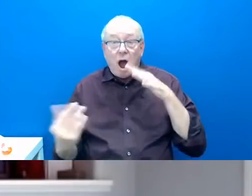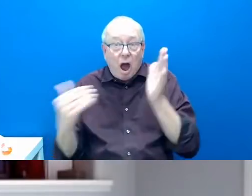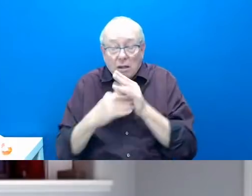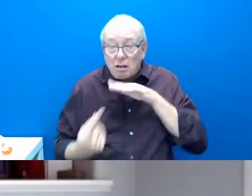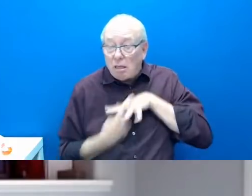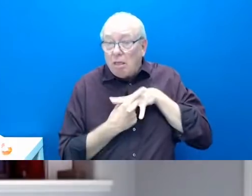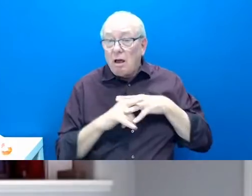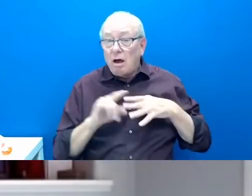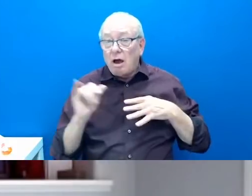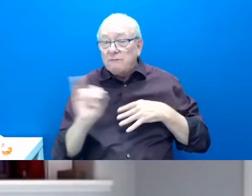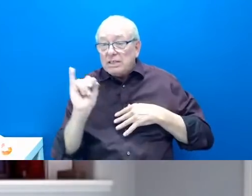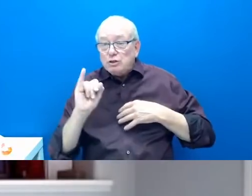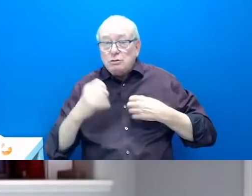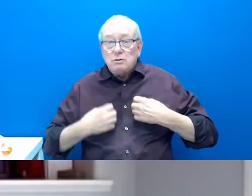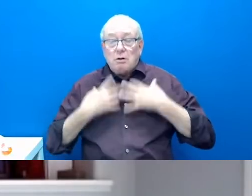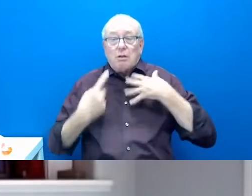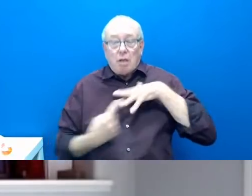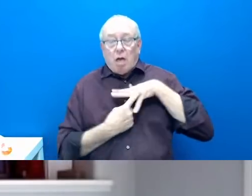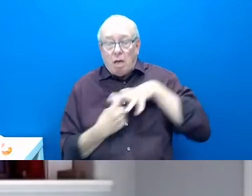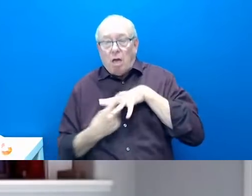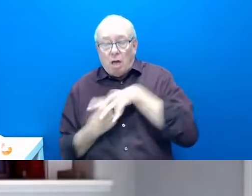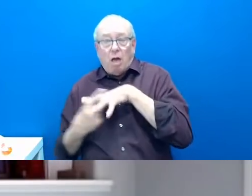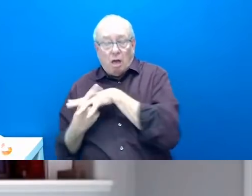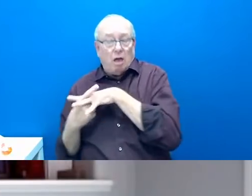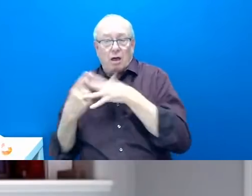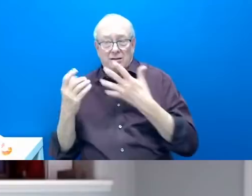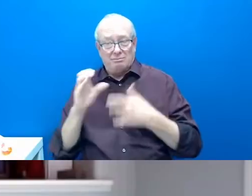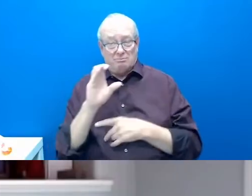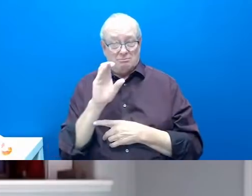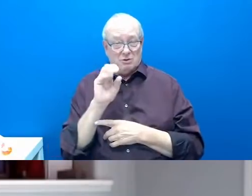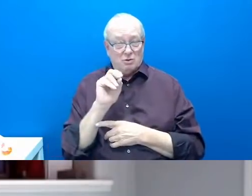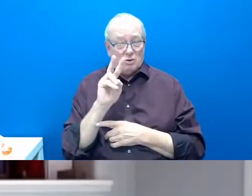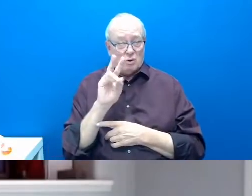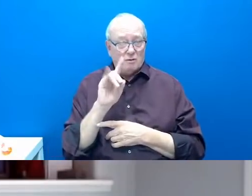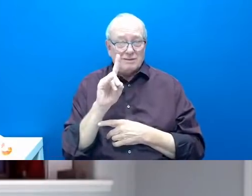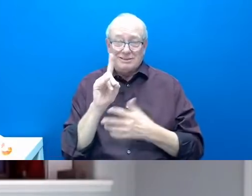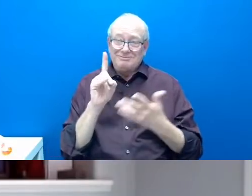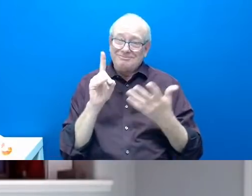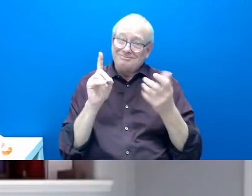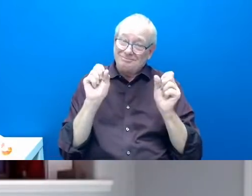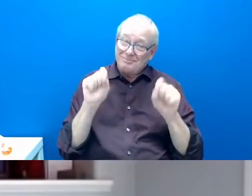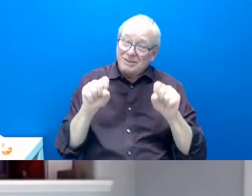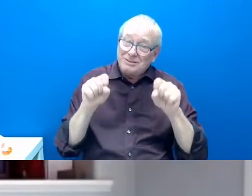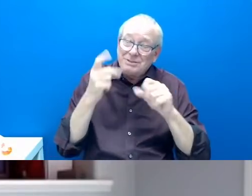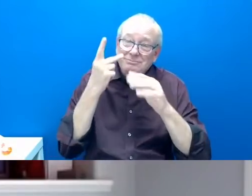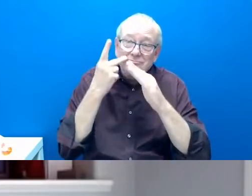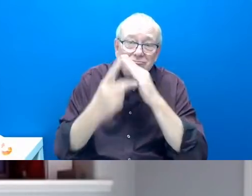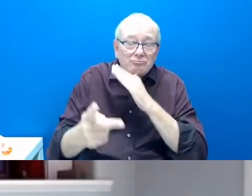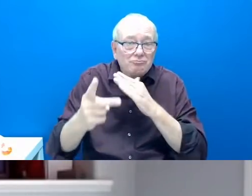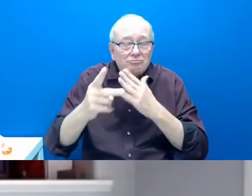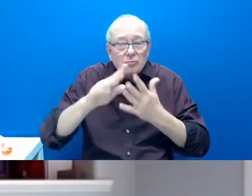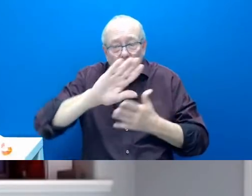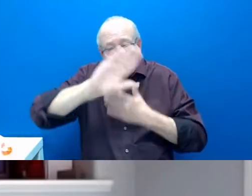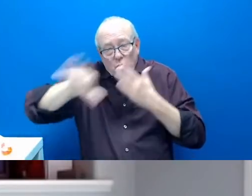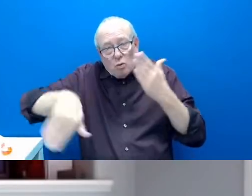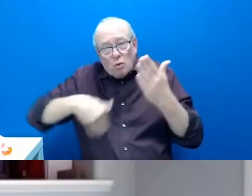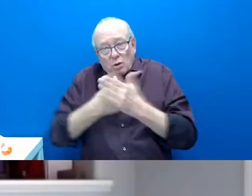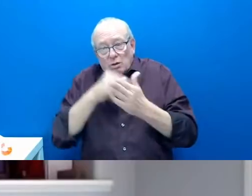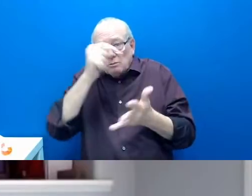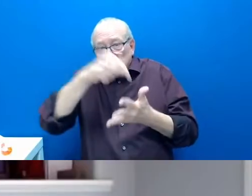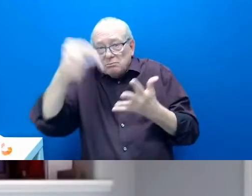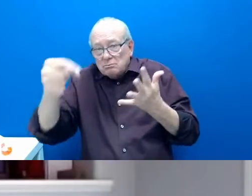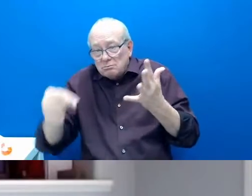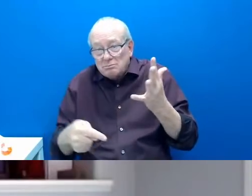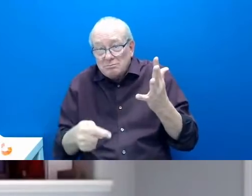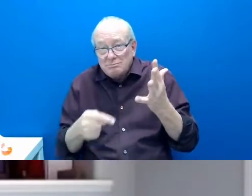things can happen in COVID, in coronavirus, they're predictable, like on a global stat scale, but on